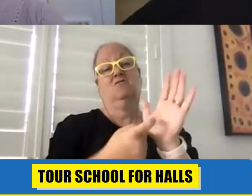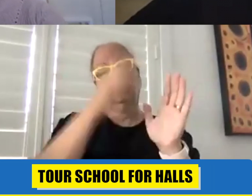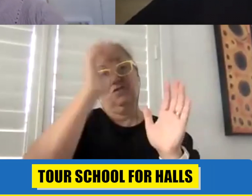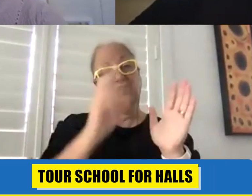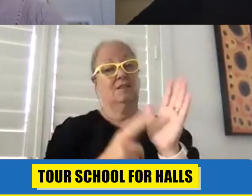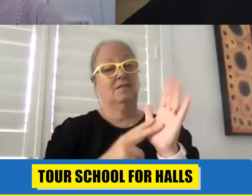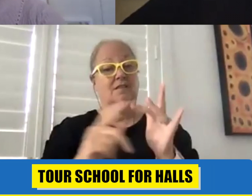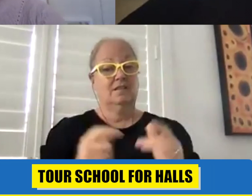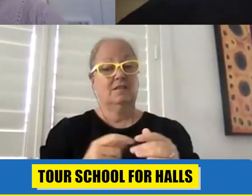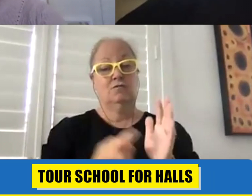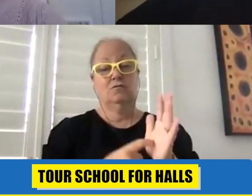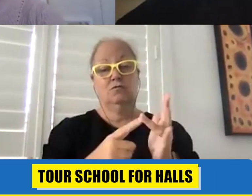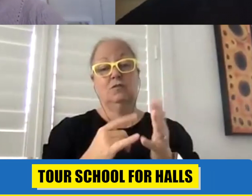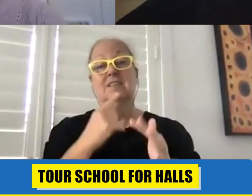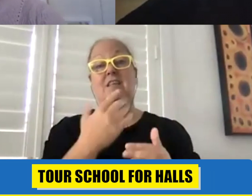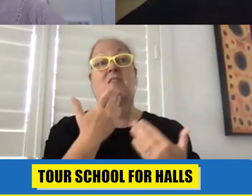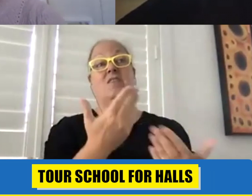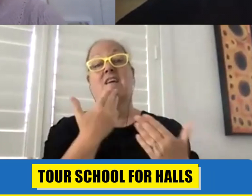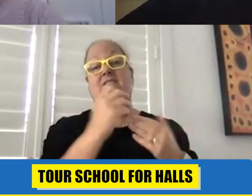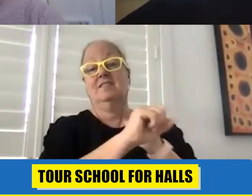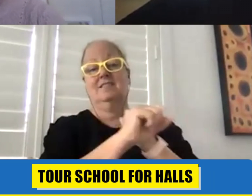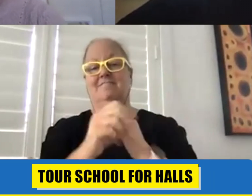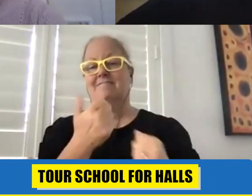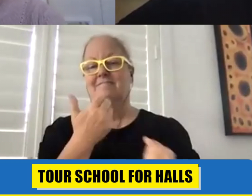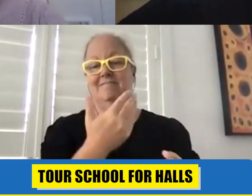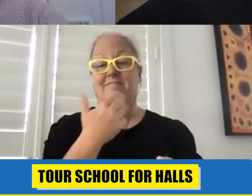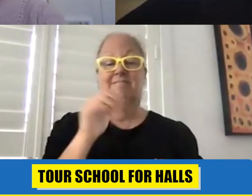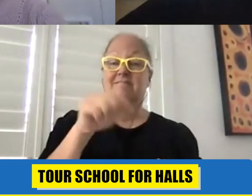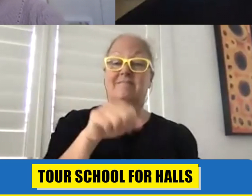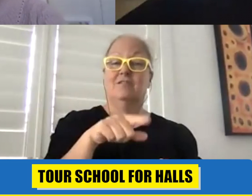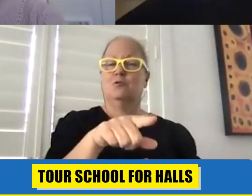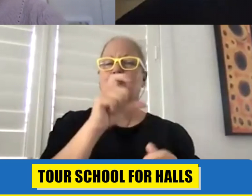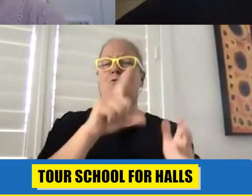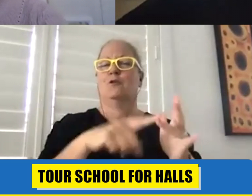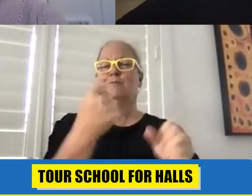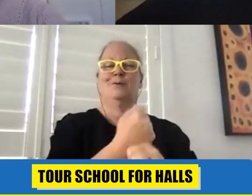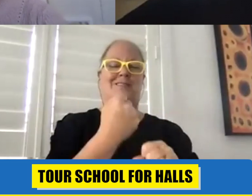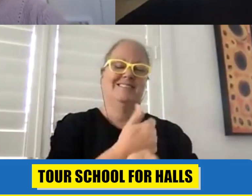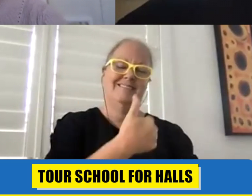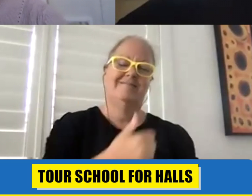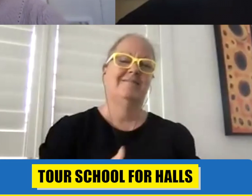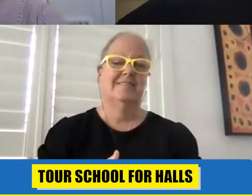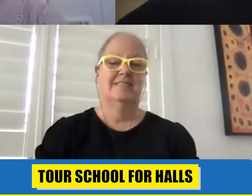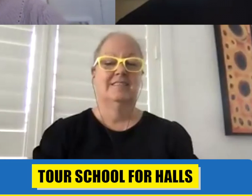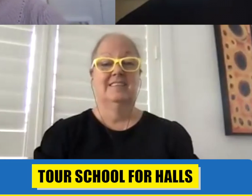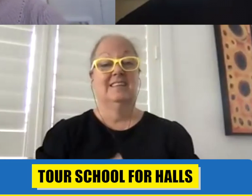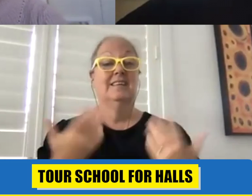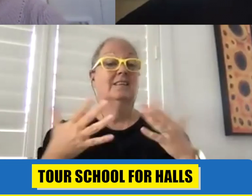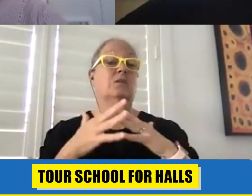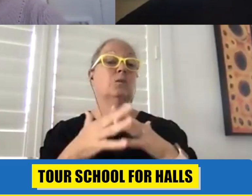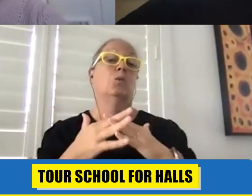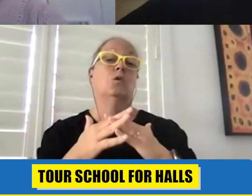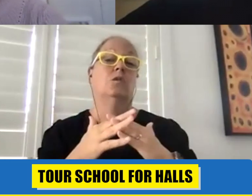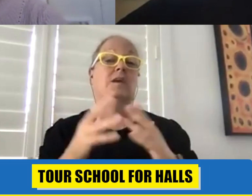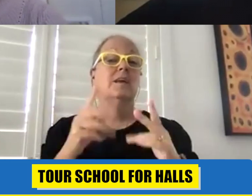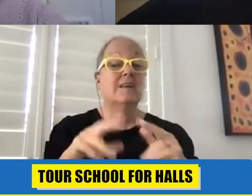Yeah, Rosie says, thanks for the promotion. Yes, indeed, you do co-produce this event. So, you know, I would recommend if